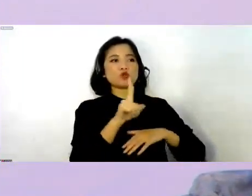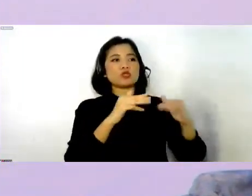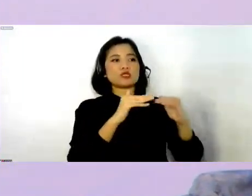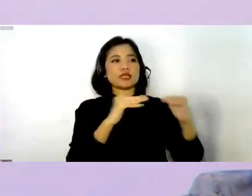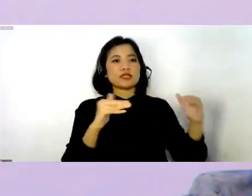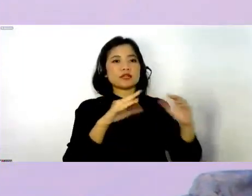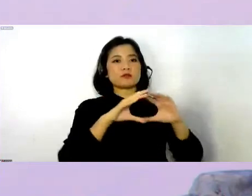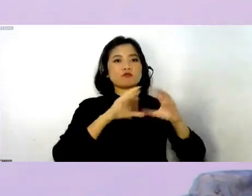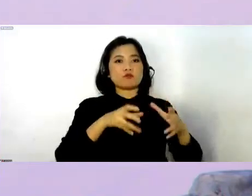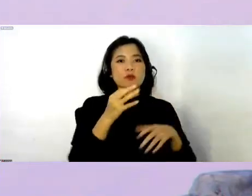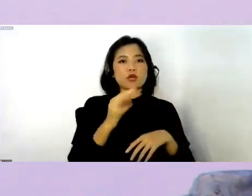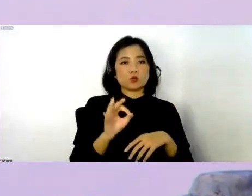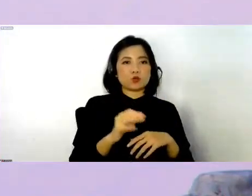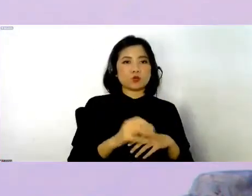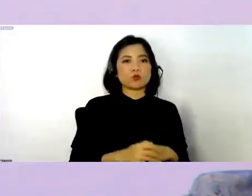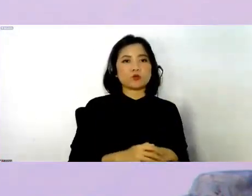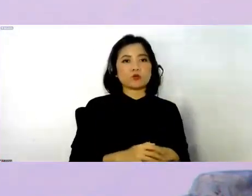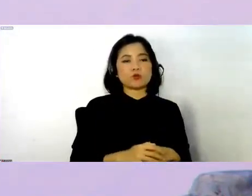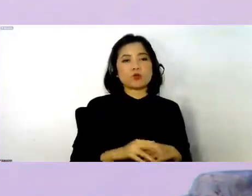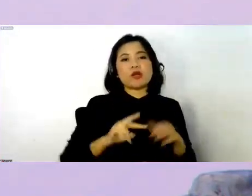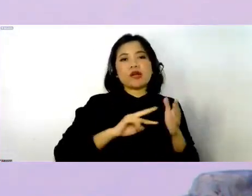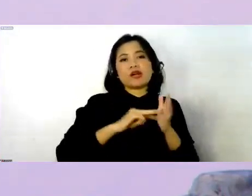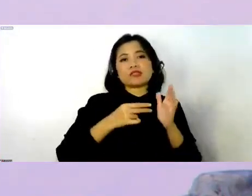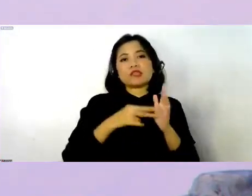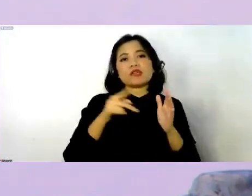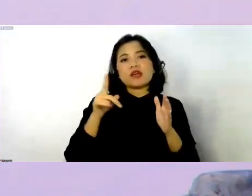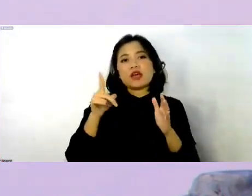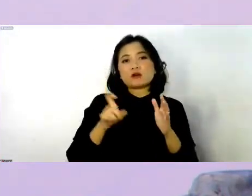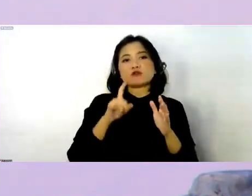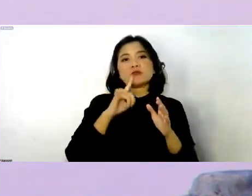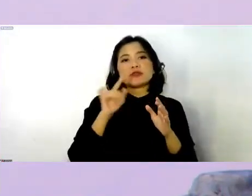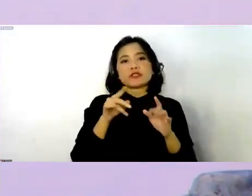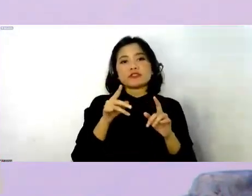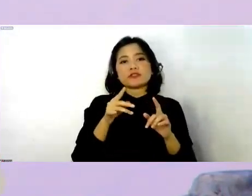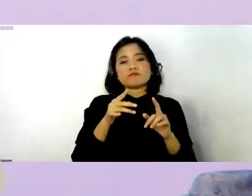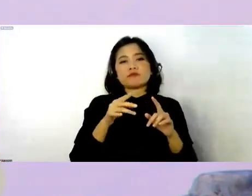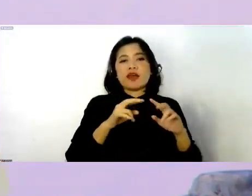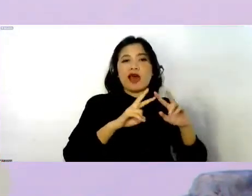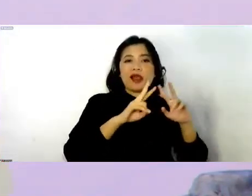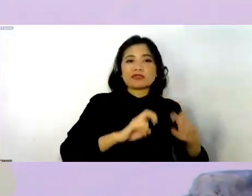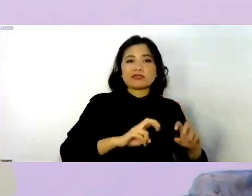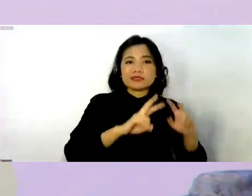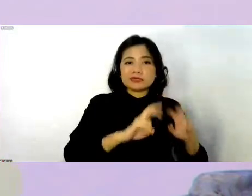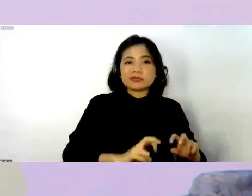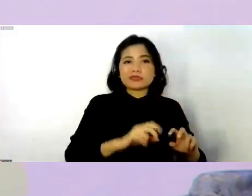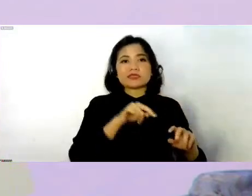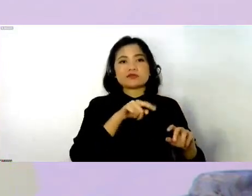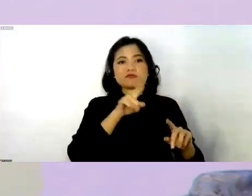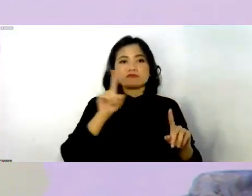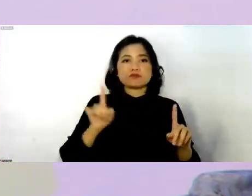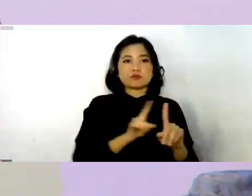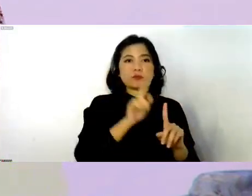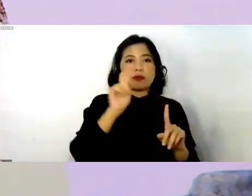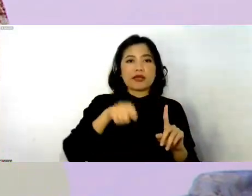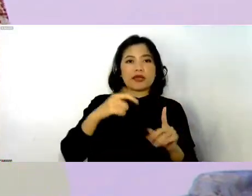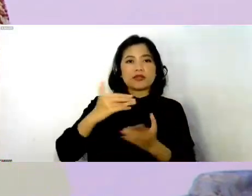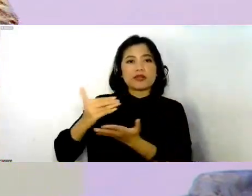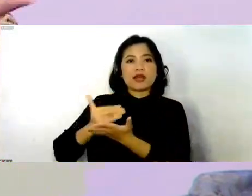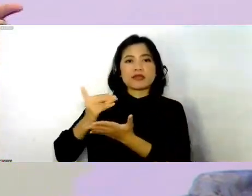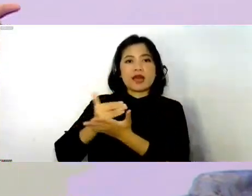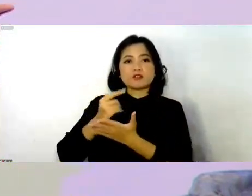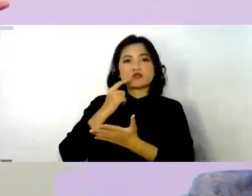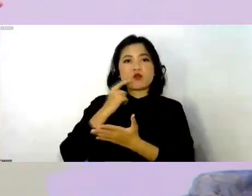whenever the opposition or whoever trying to look at different way, at least I can argue with